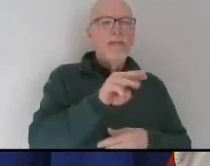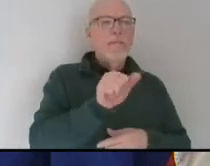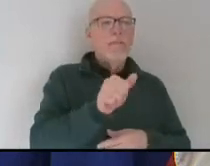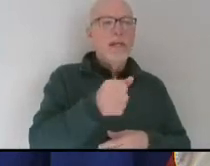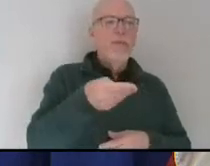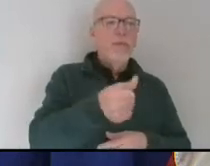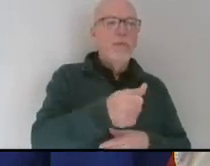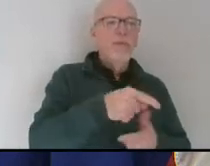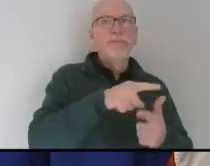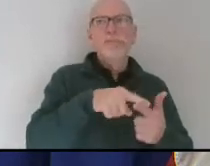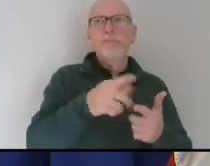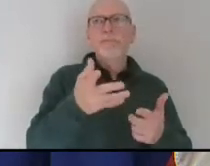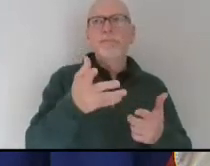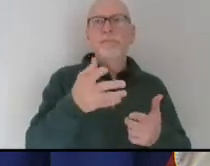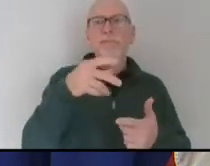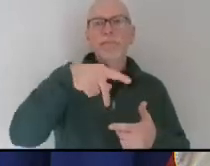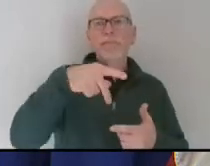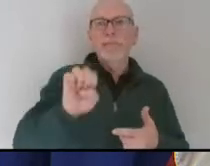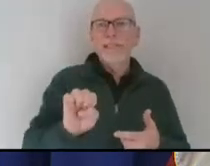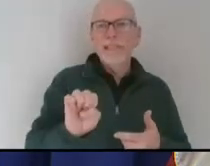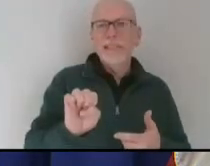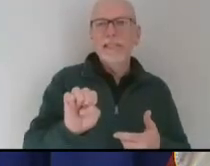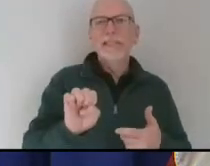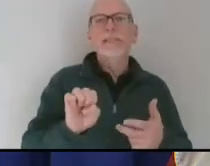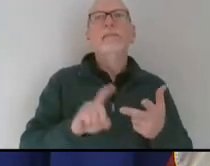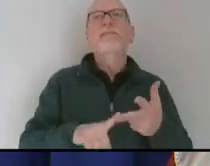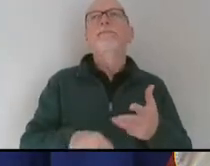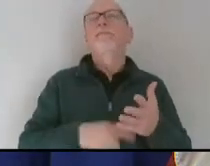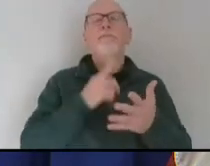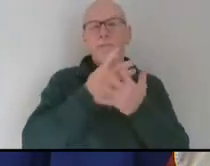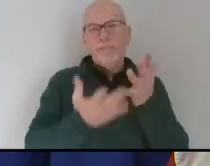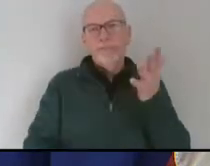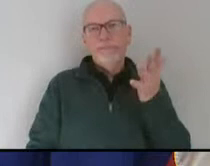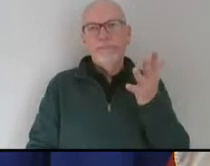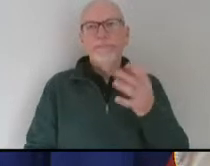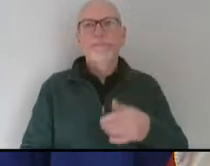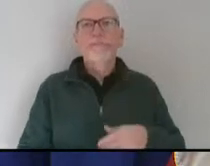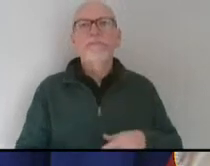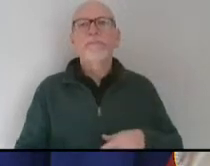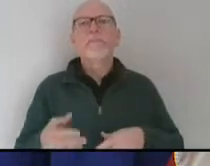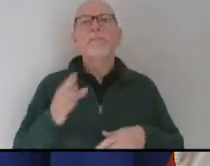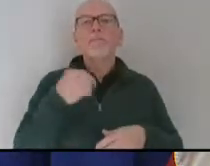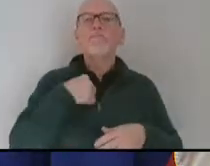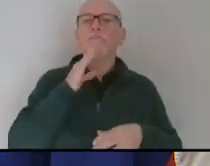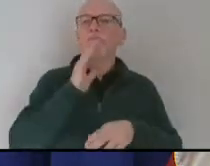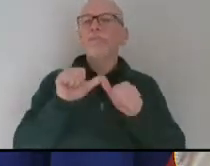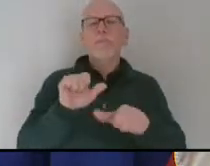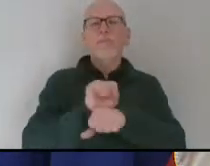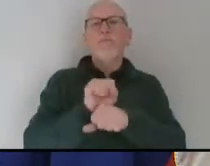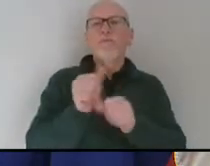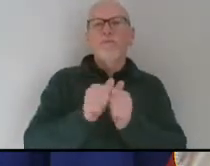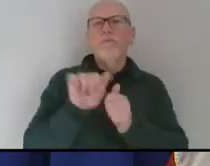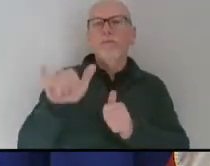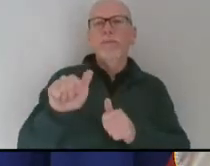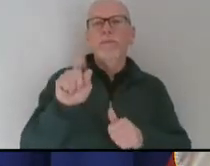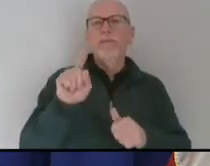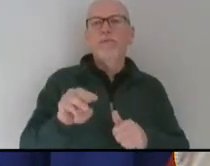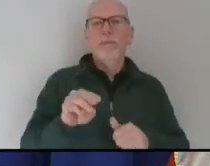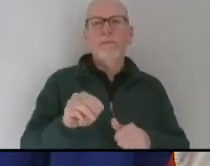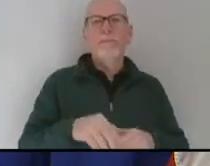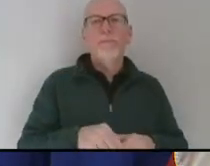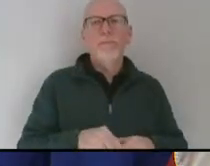to PPE, et cetera. And we'll continue to work with the administration. I would say